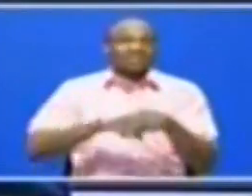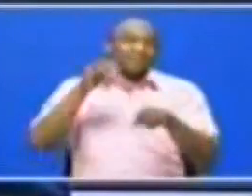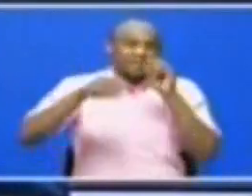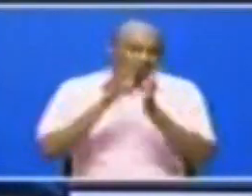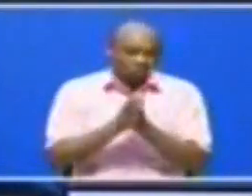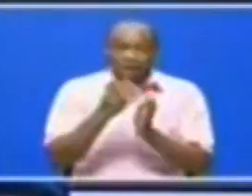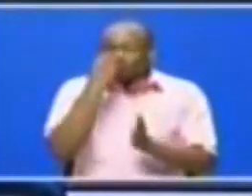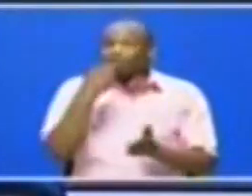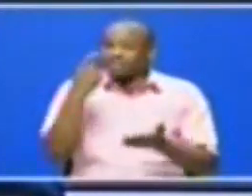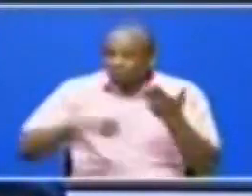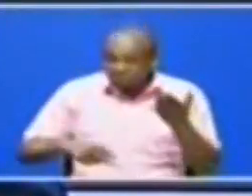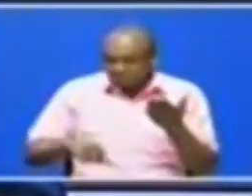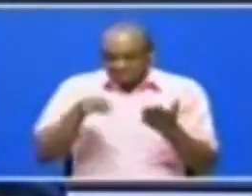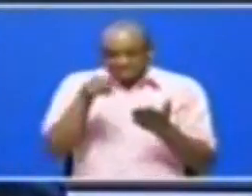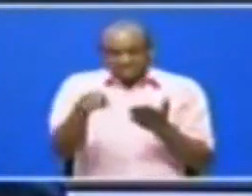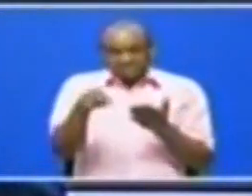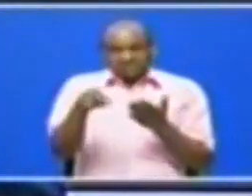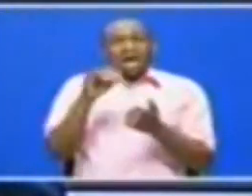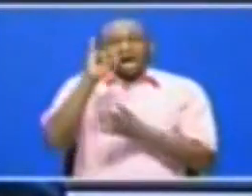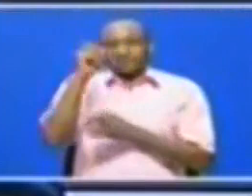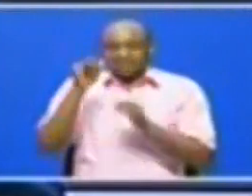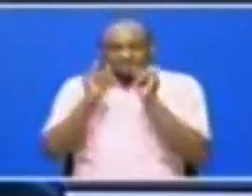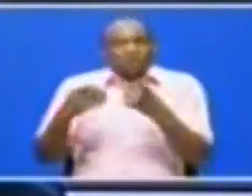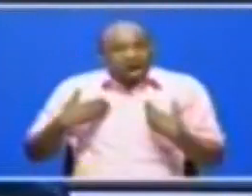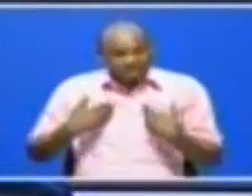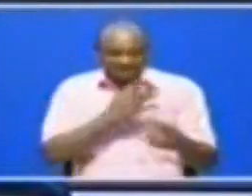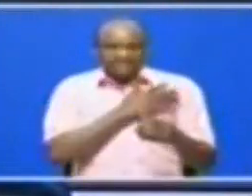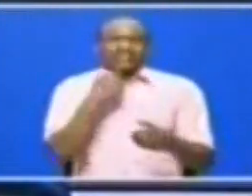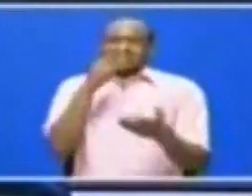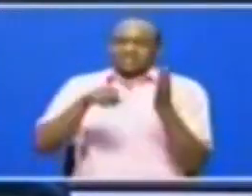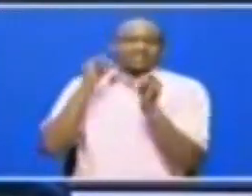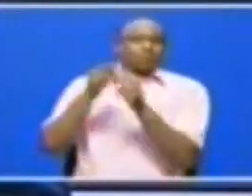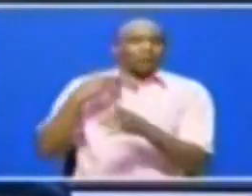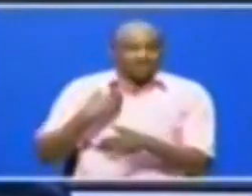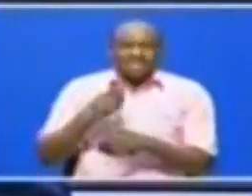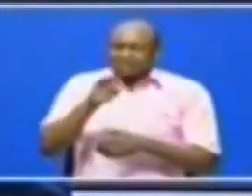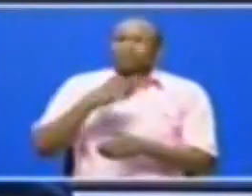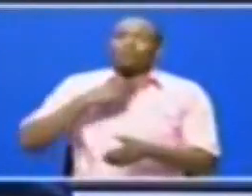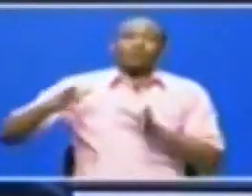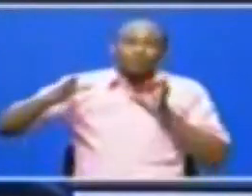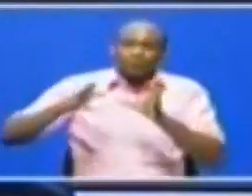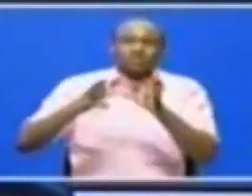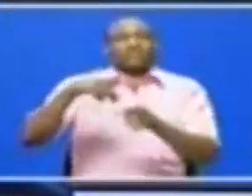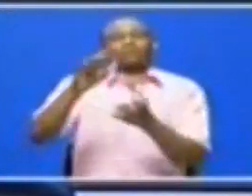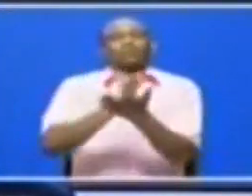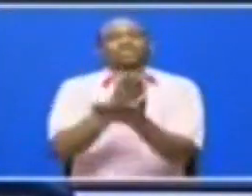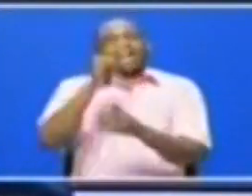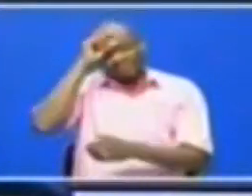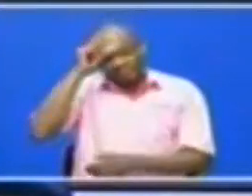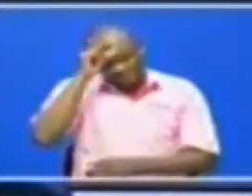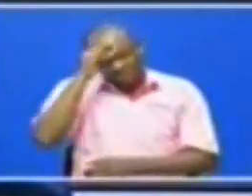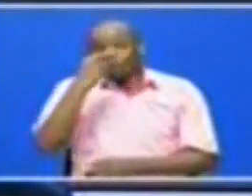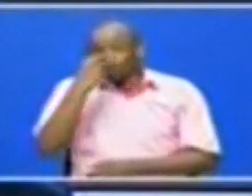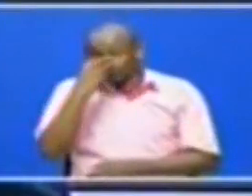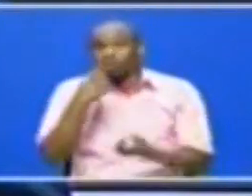Ruto says calls for the reconstitution of the IEBC by NASA are a scheme to force a coalition government. Ruto's